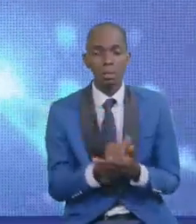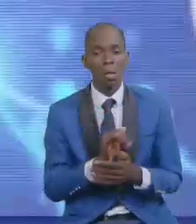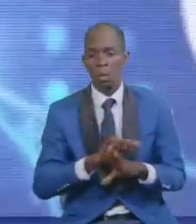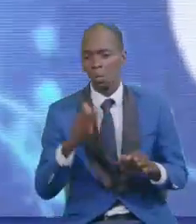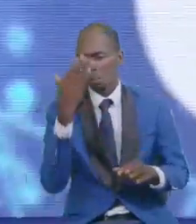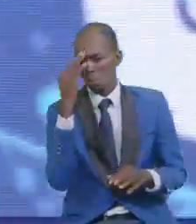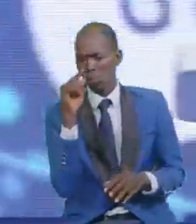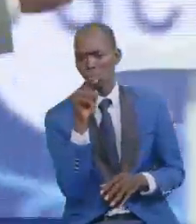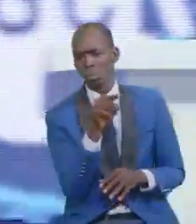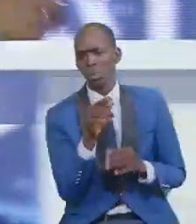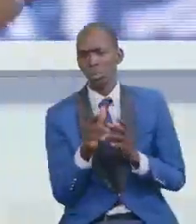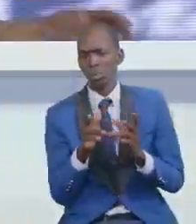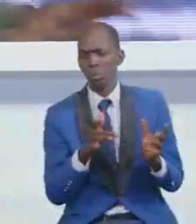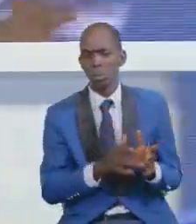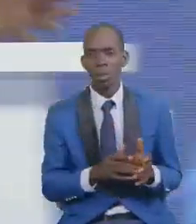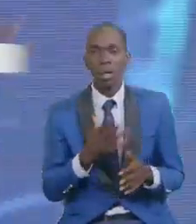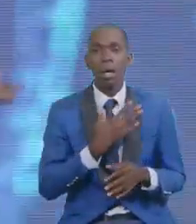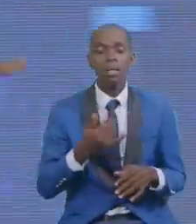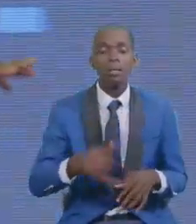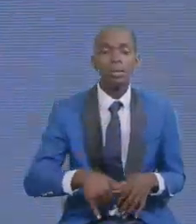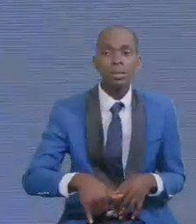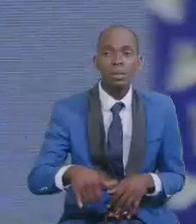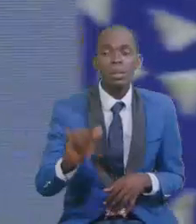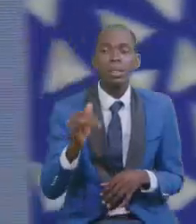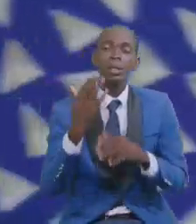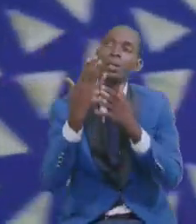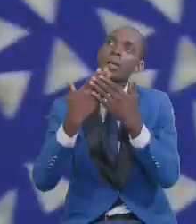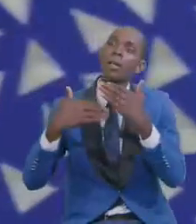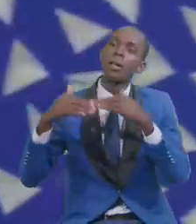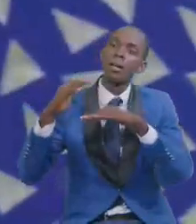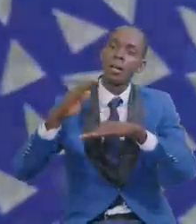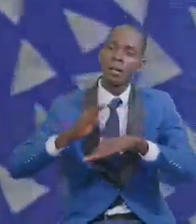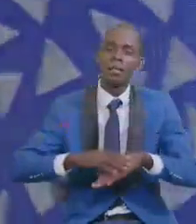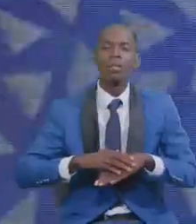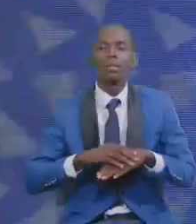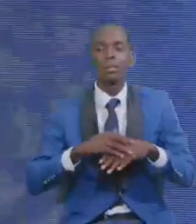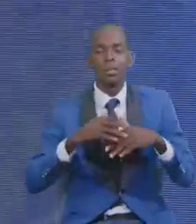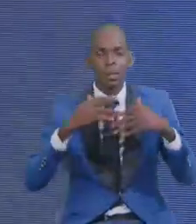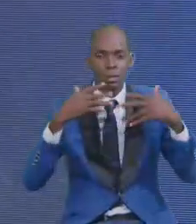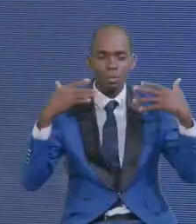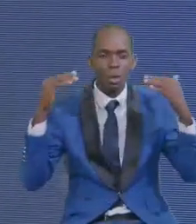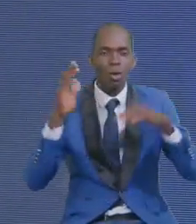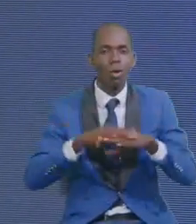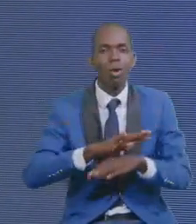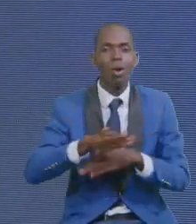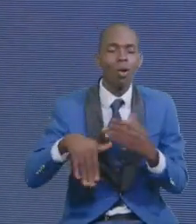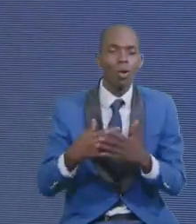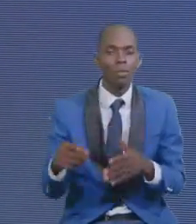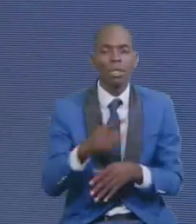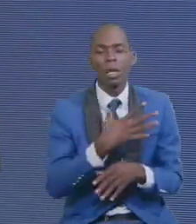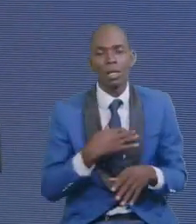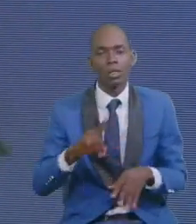man. And yet heaven smiled on all of them, and he finished